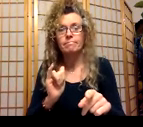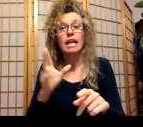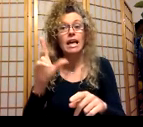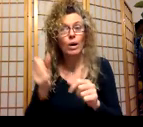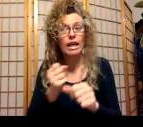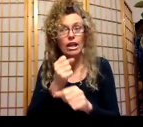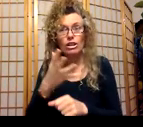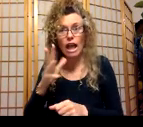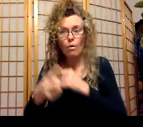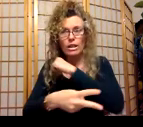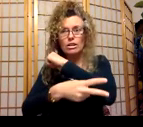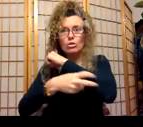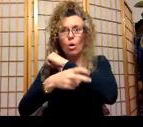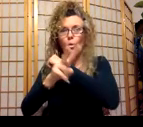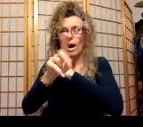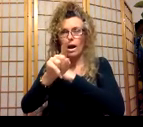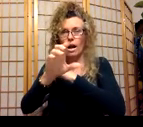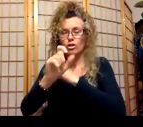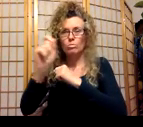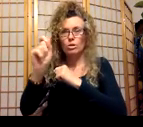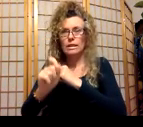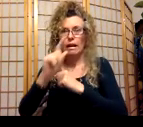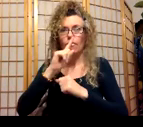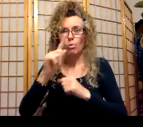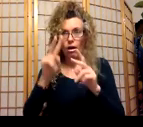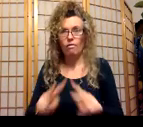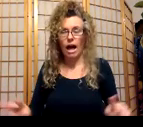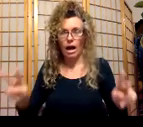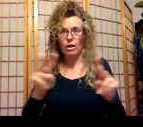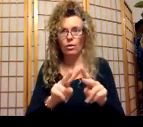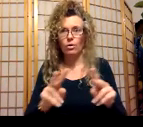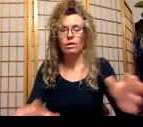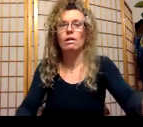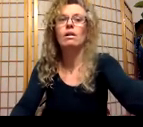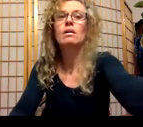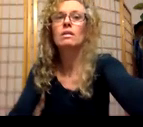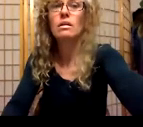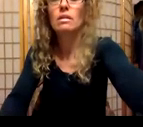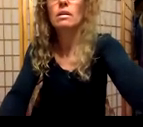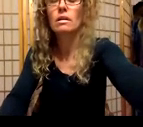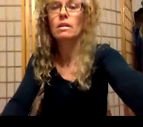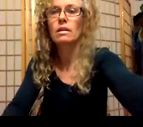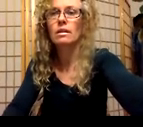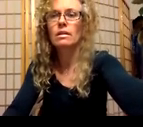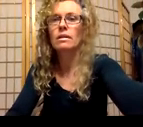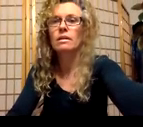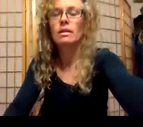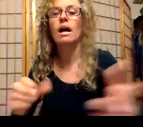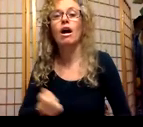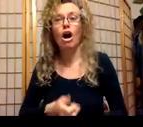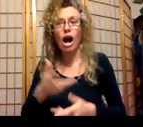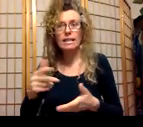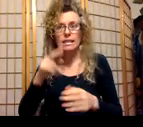they already stole 100% of the real value. This is what causes the national debts to increase. You will